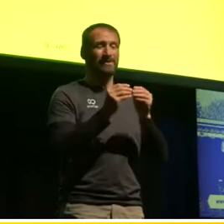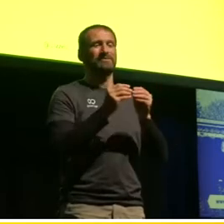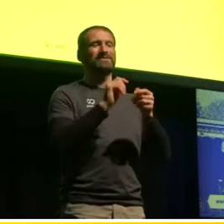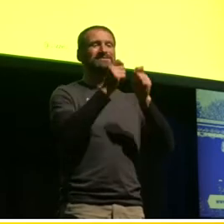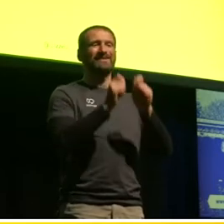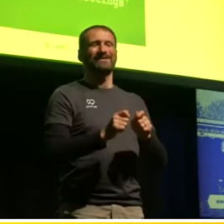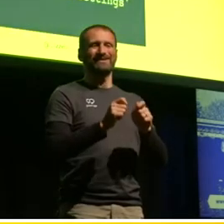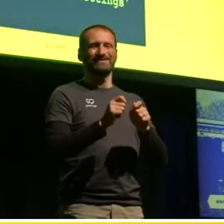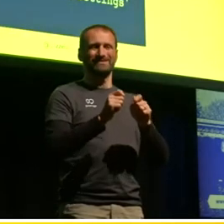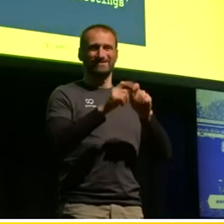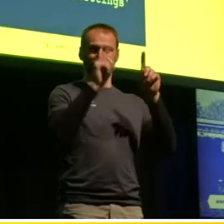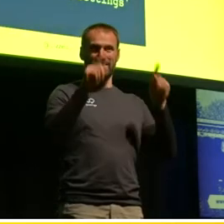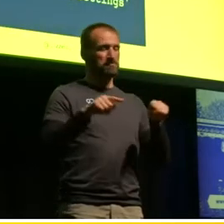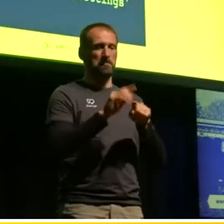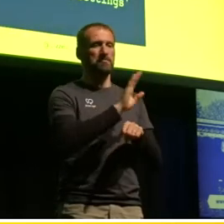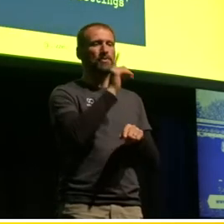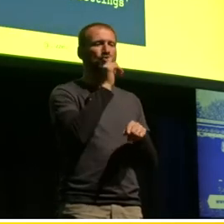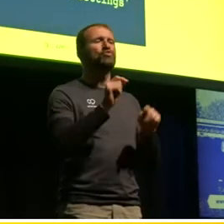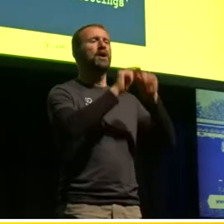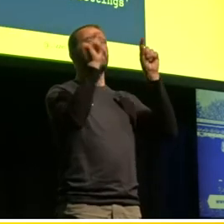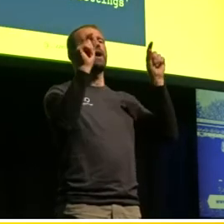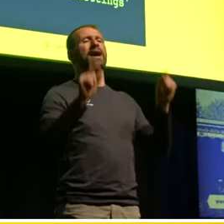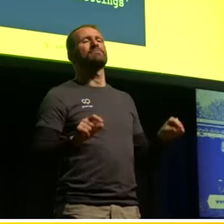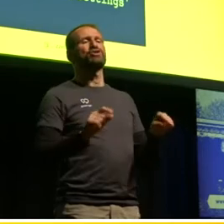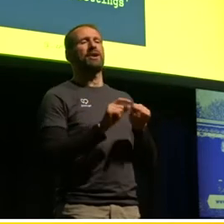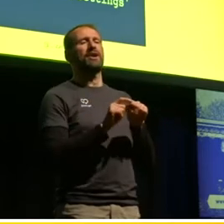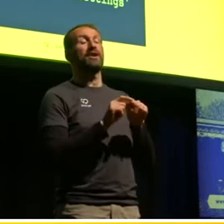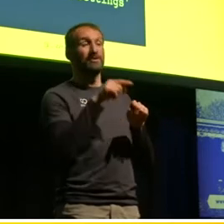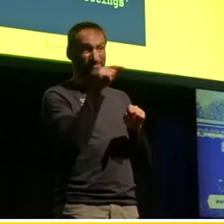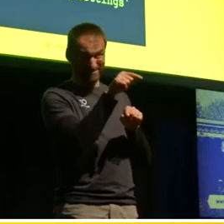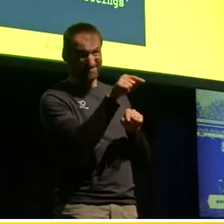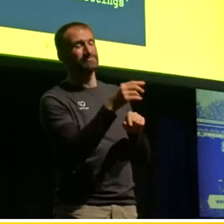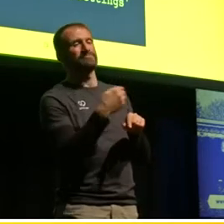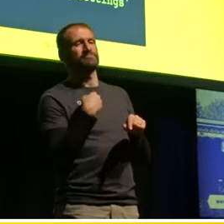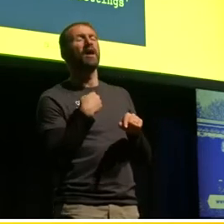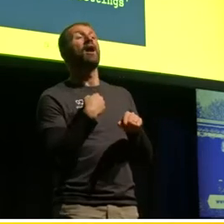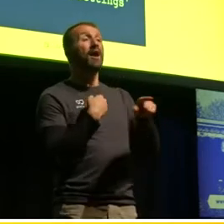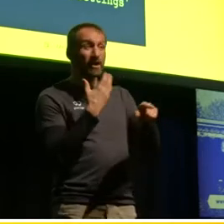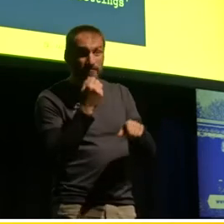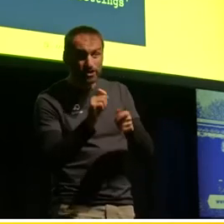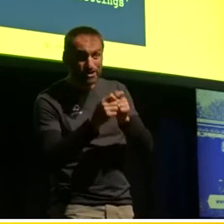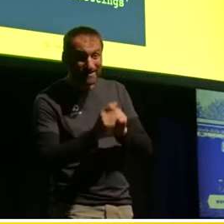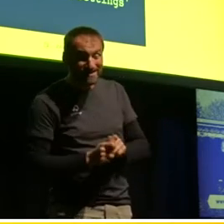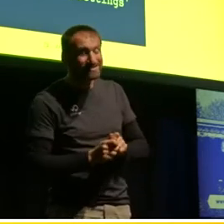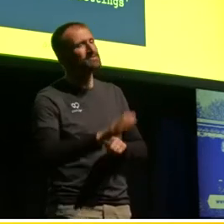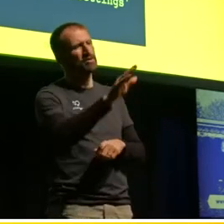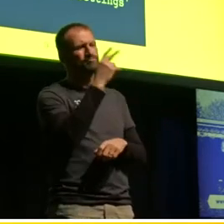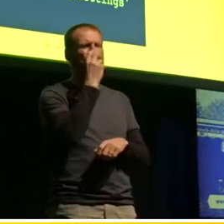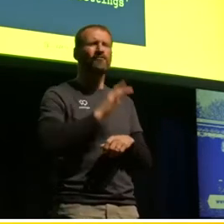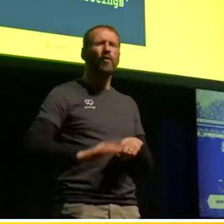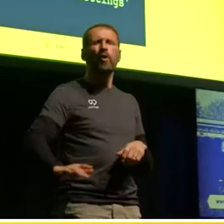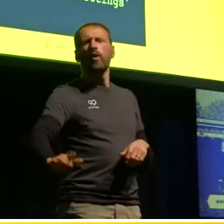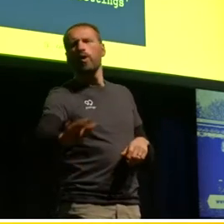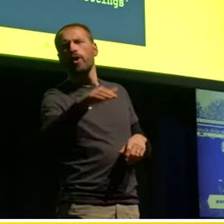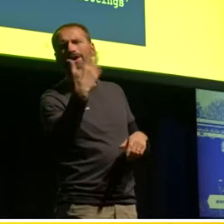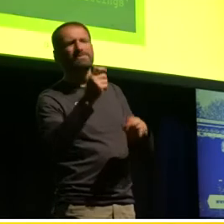Shell. So this App Shell will then realize, oh, he wanted to have the settings. Let's look where I can find those for him. So he